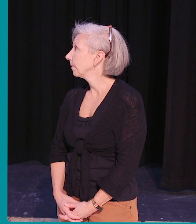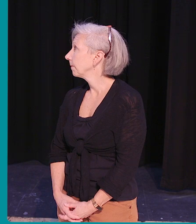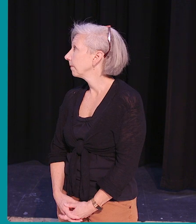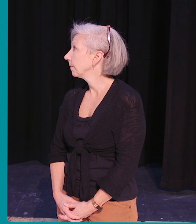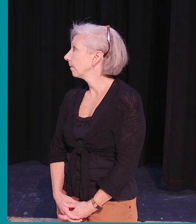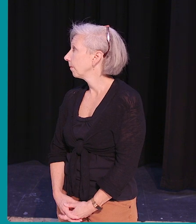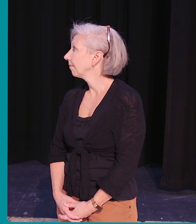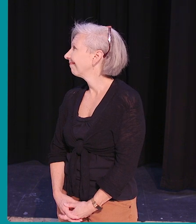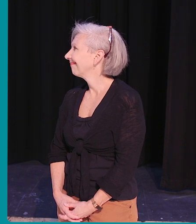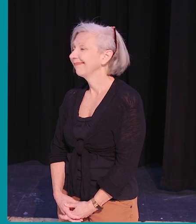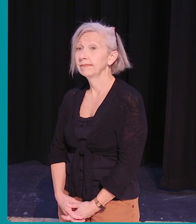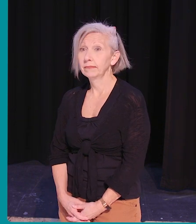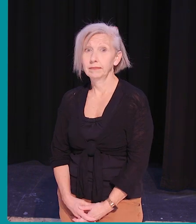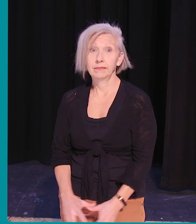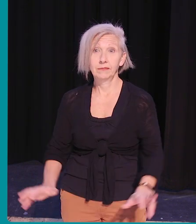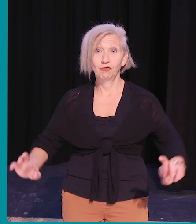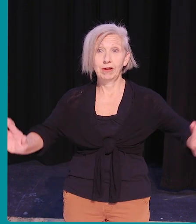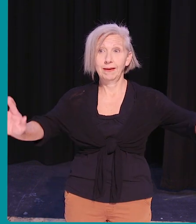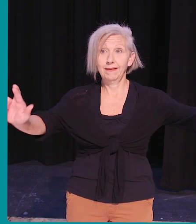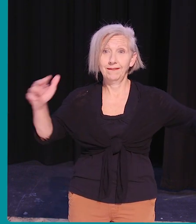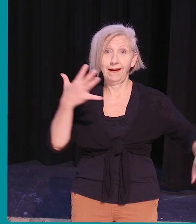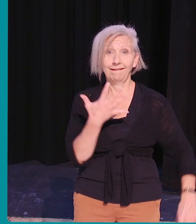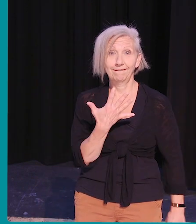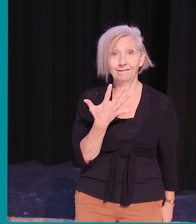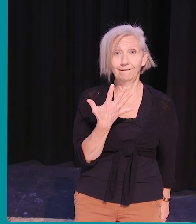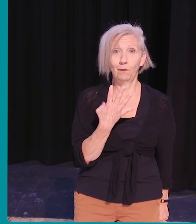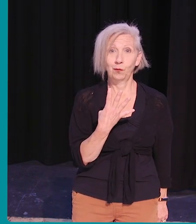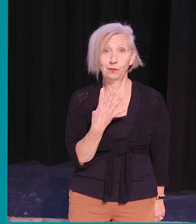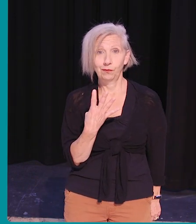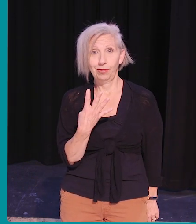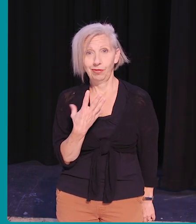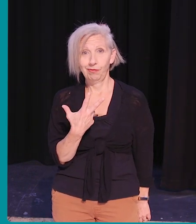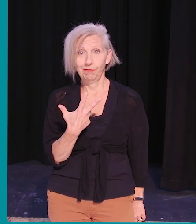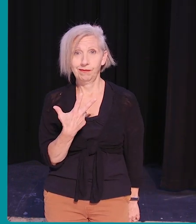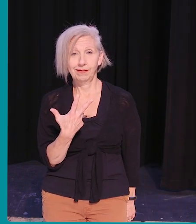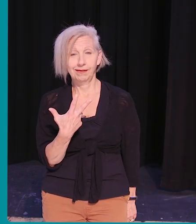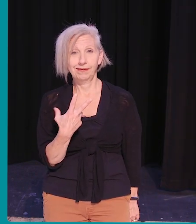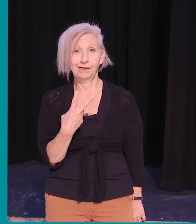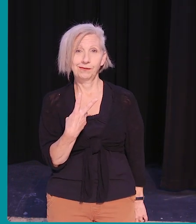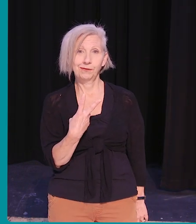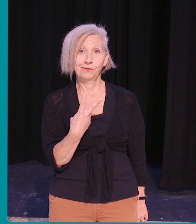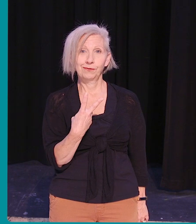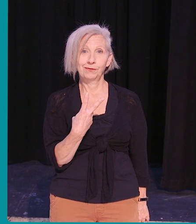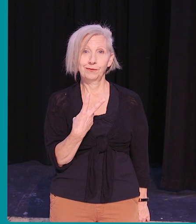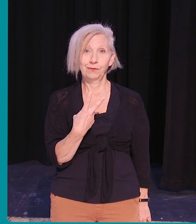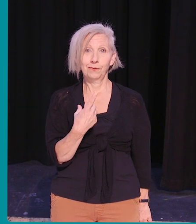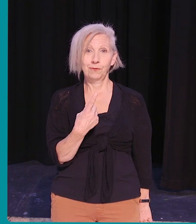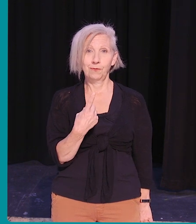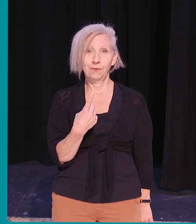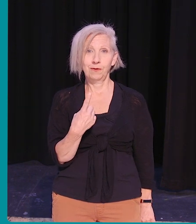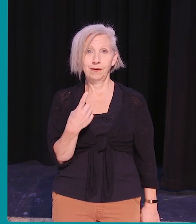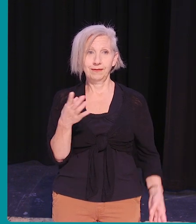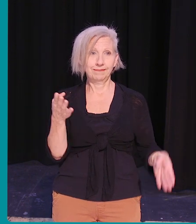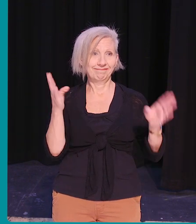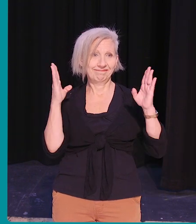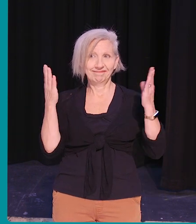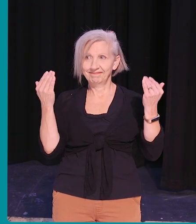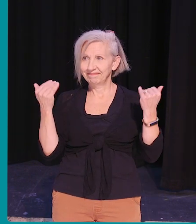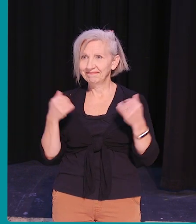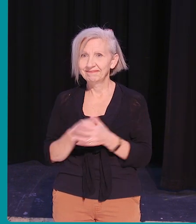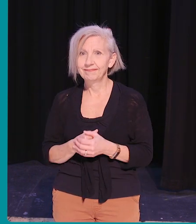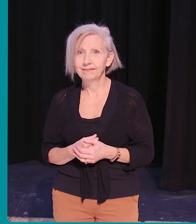All right, we're back in 5, 4, 3, 2, 1.